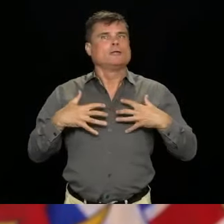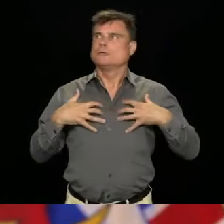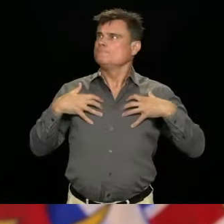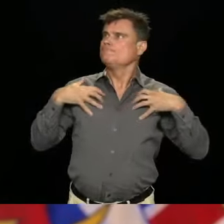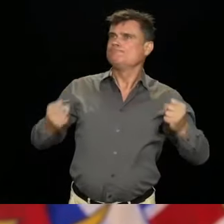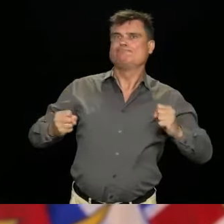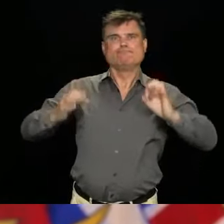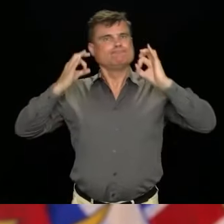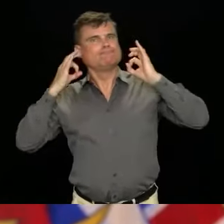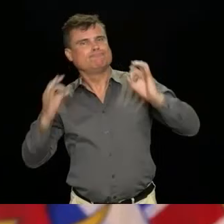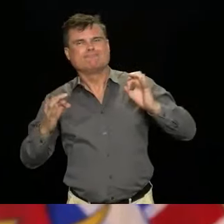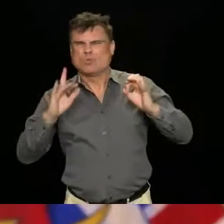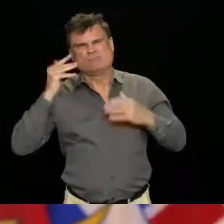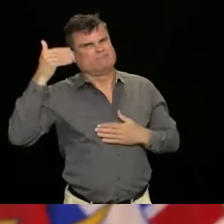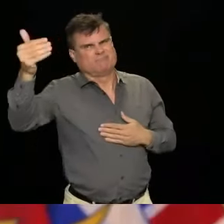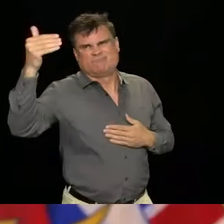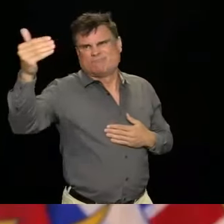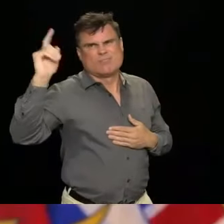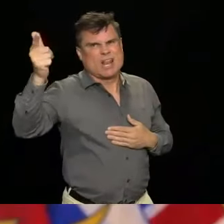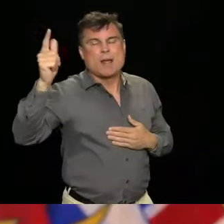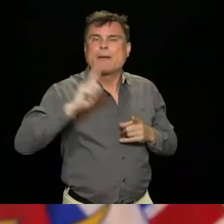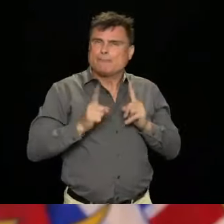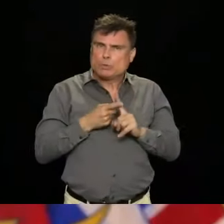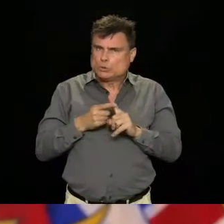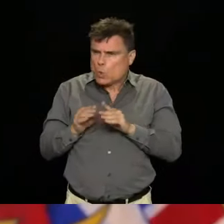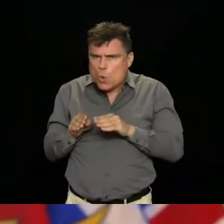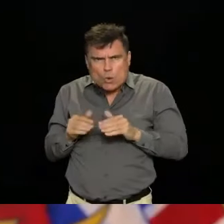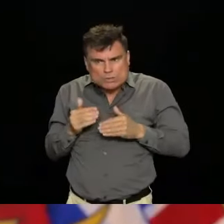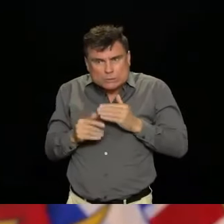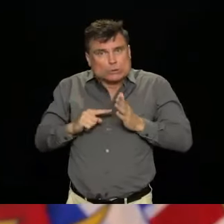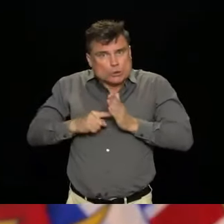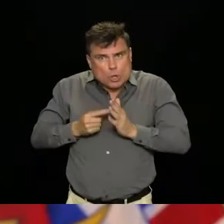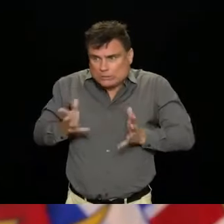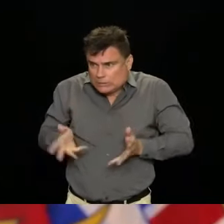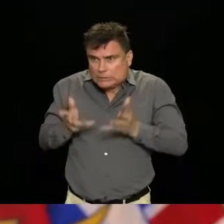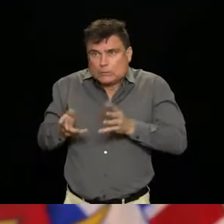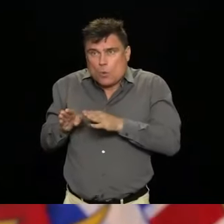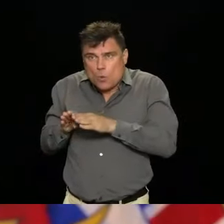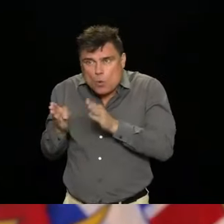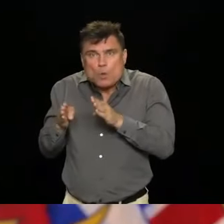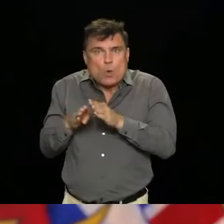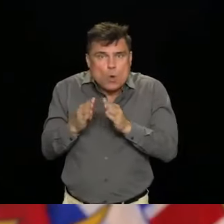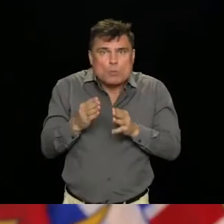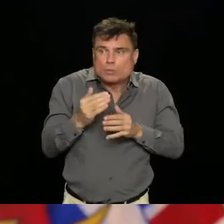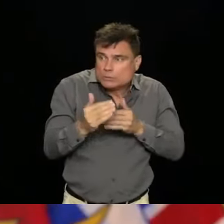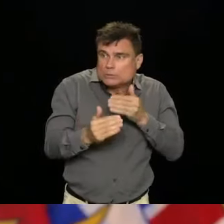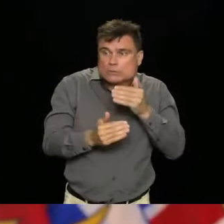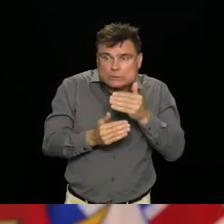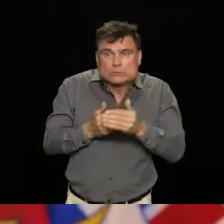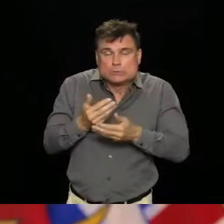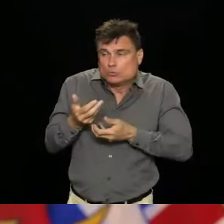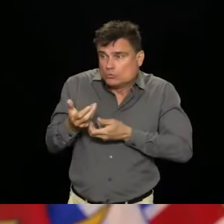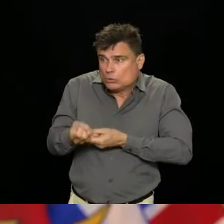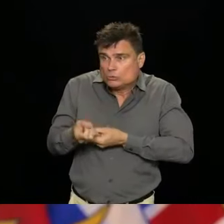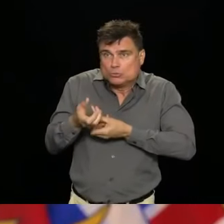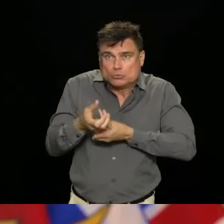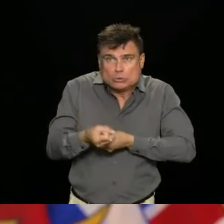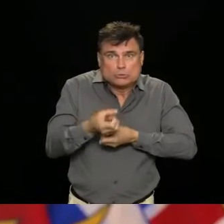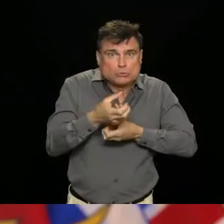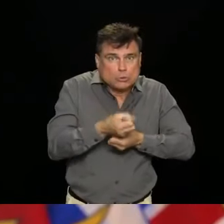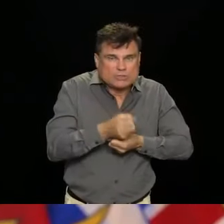up stores or you open up restaurants and the public doesn't feel safe and doesn't feel confident in attending those businesses, then you